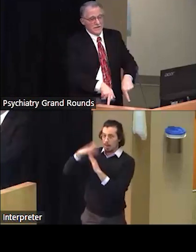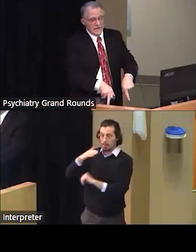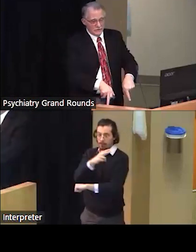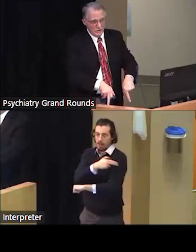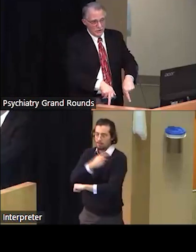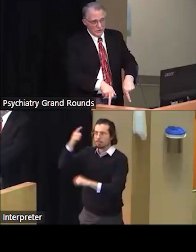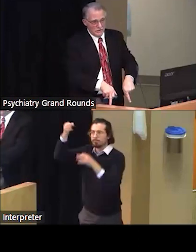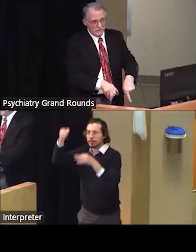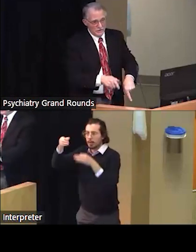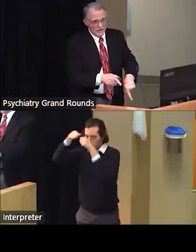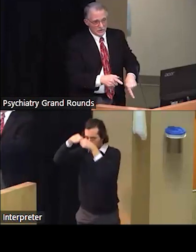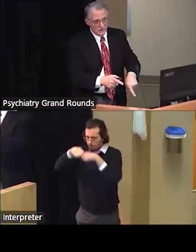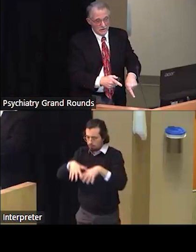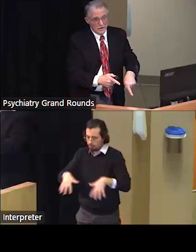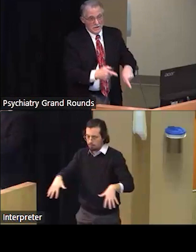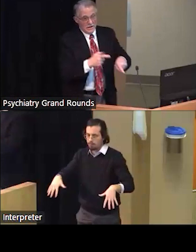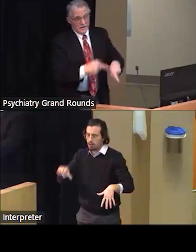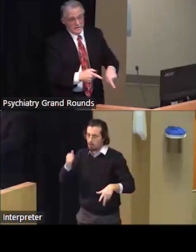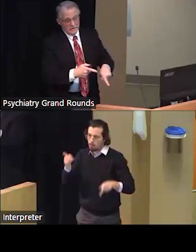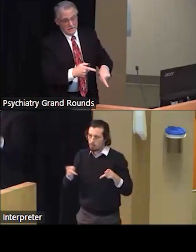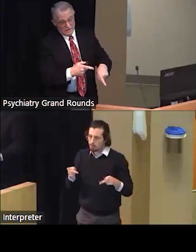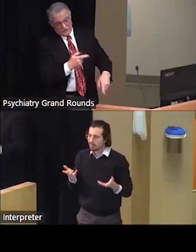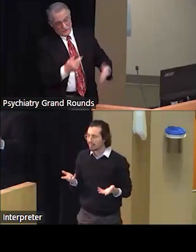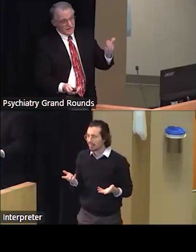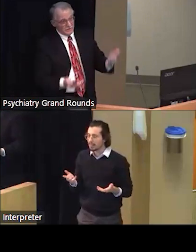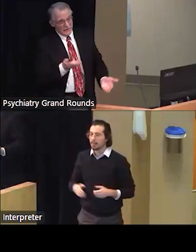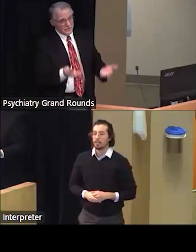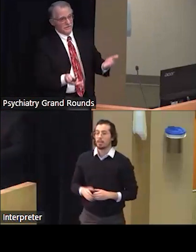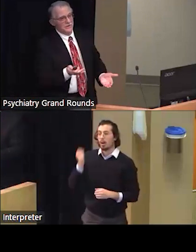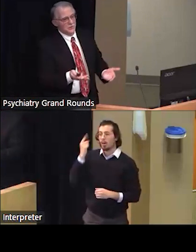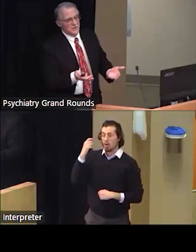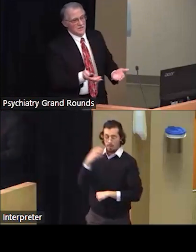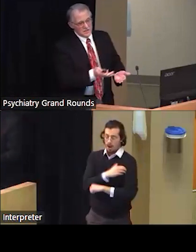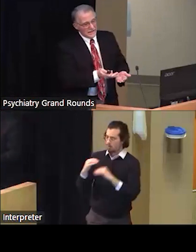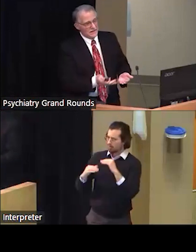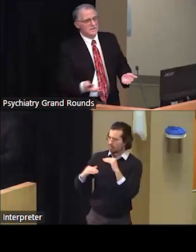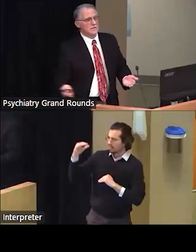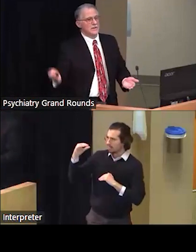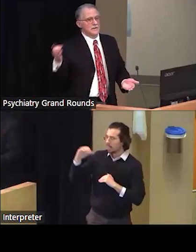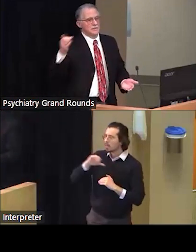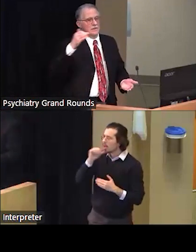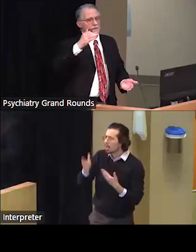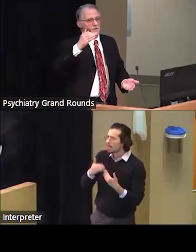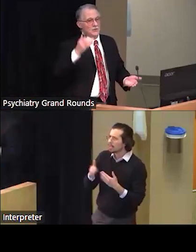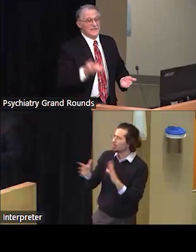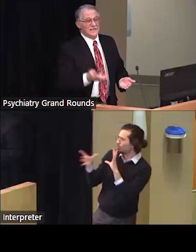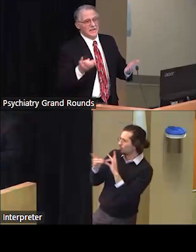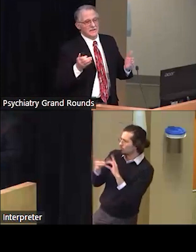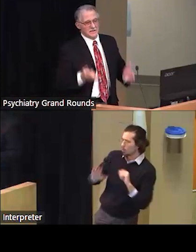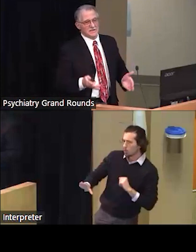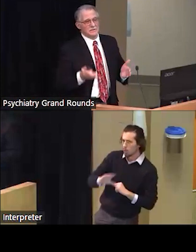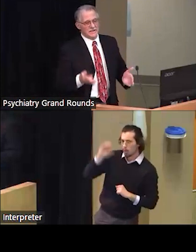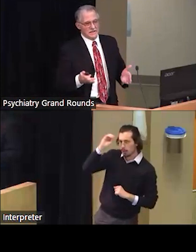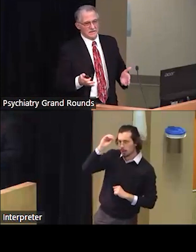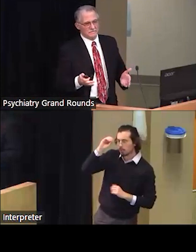that downflow of information. And for a lot of power differential reasons, it's not easy to bring up issues. We need